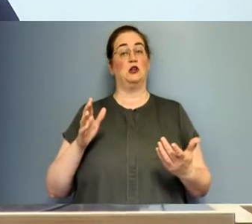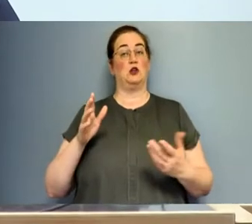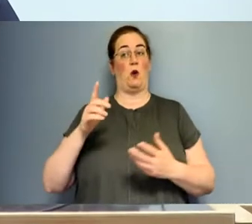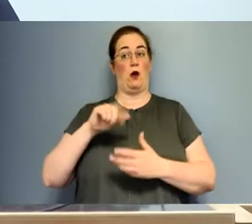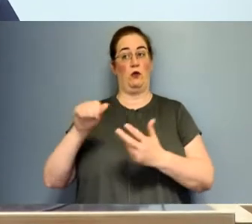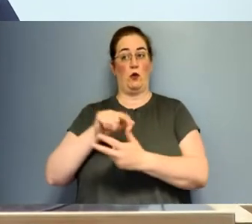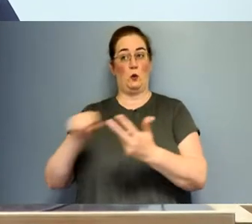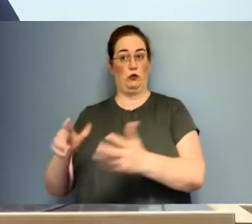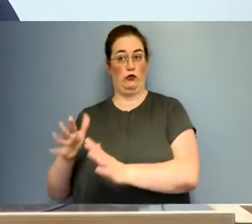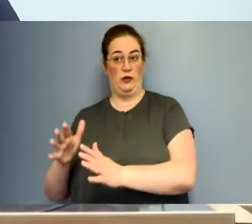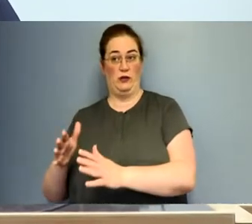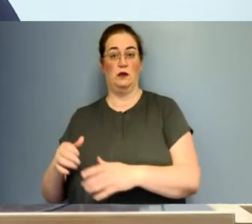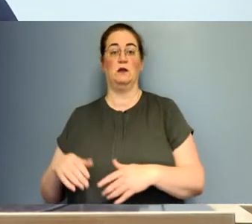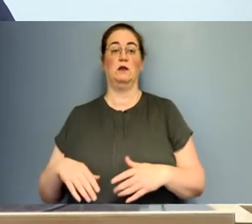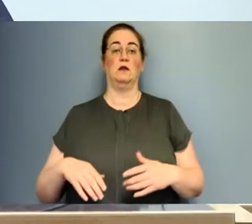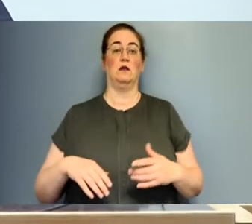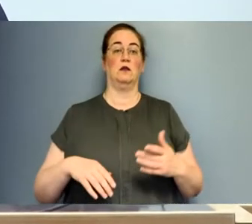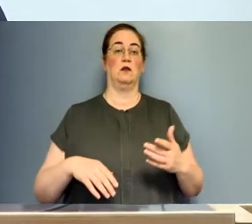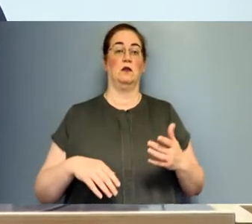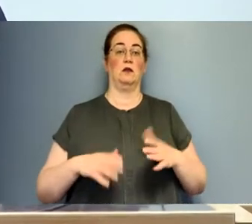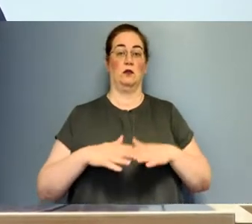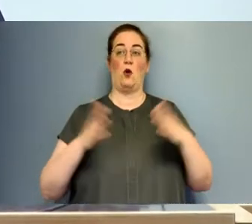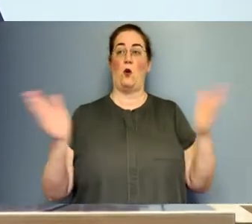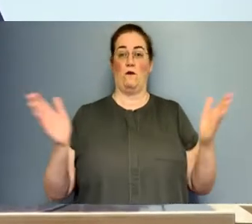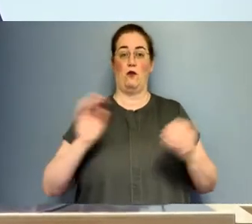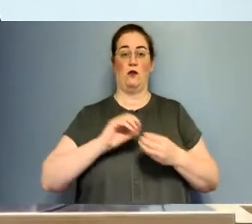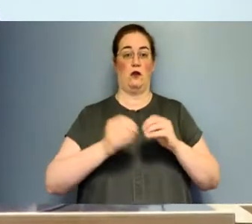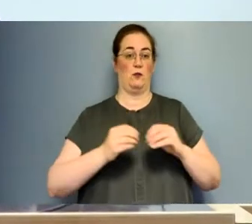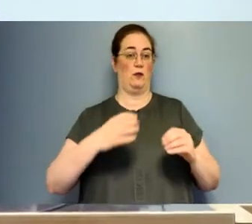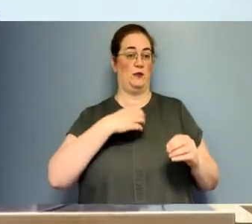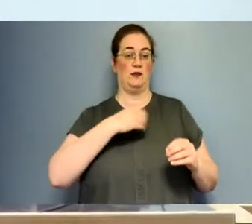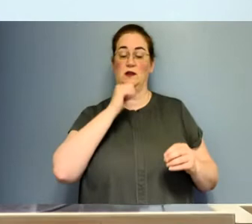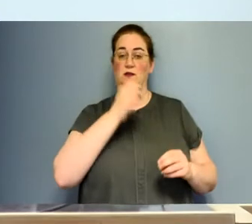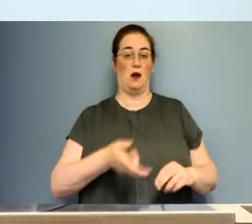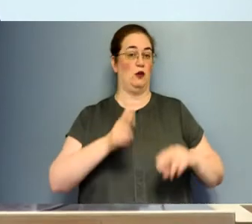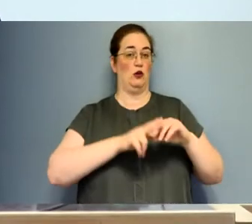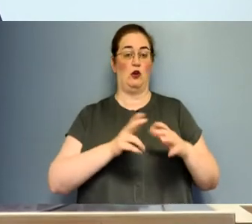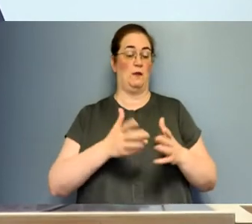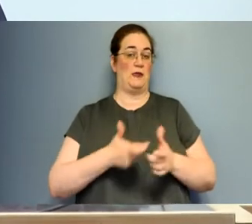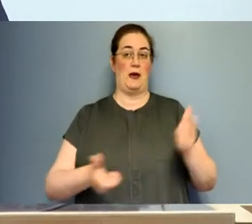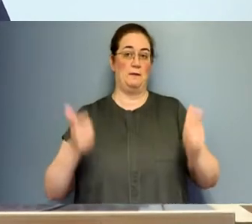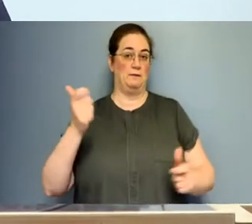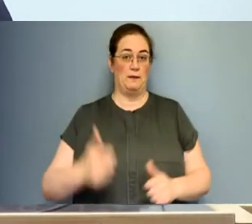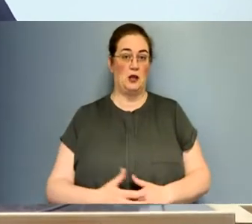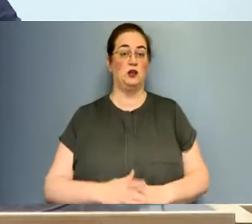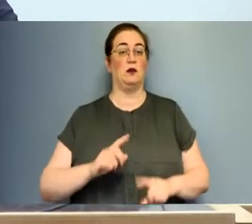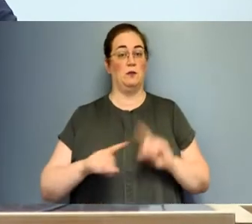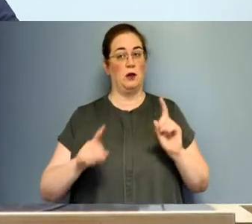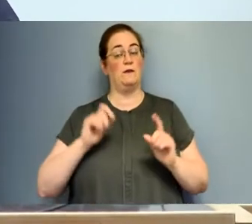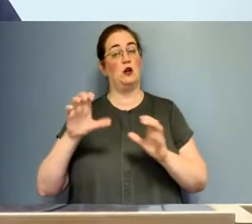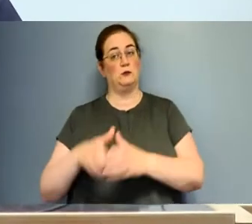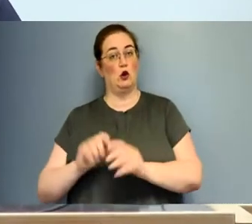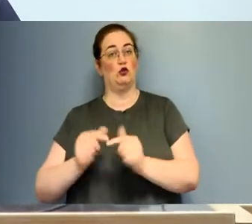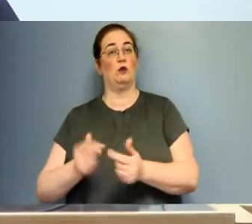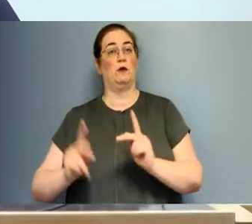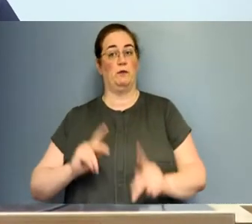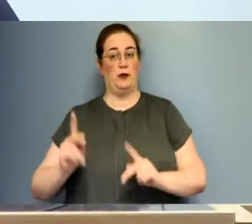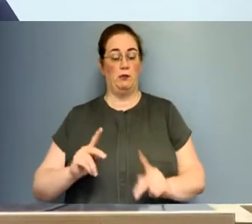individuals, the overall number of appeals has not gone up that dramatically, but a very small group of